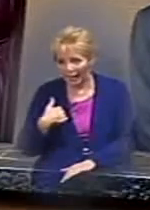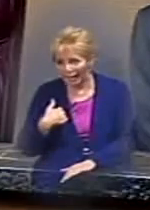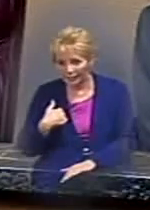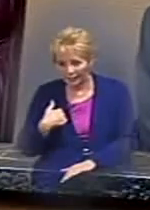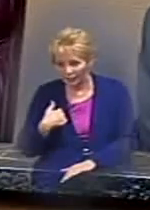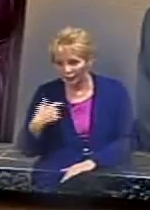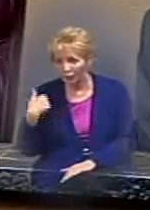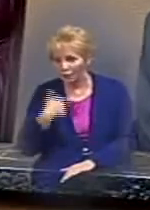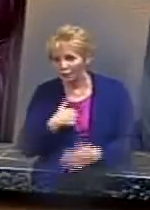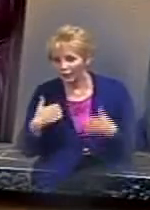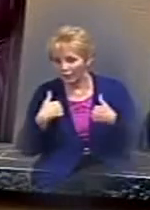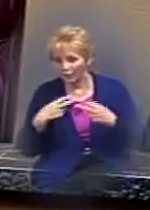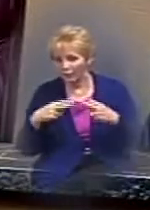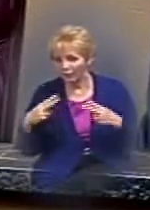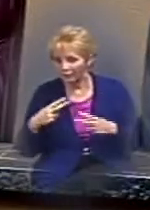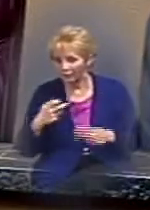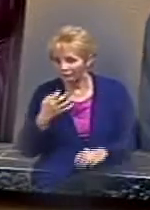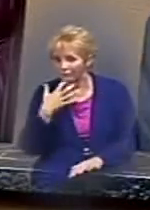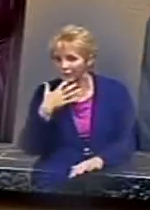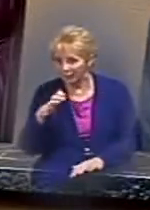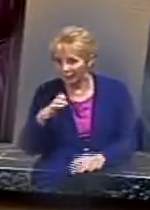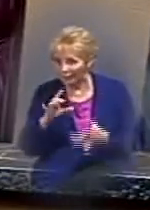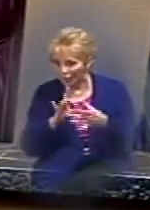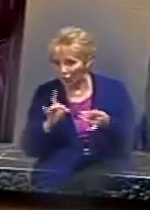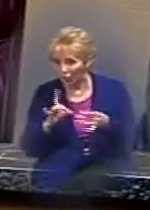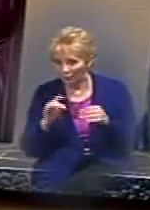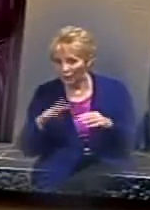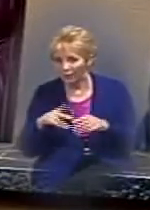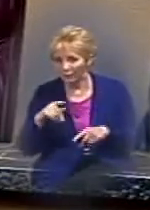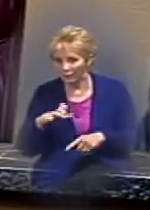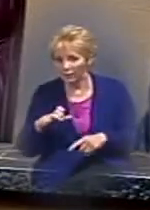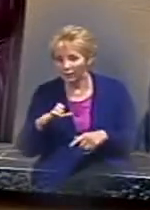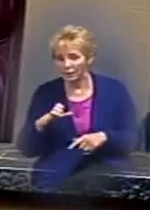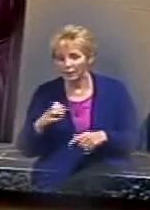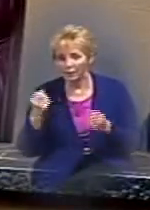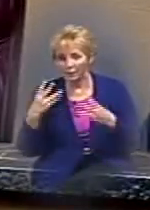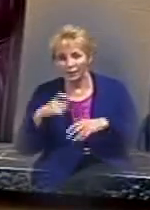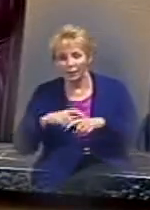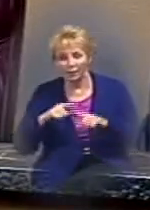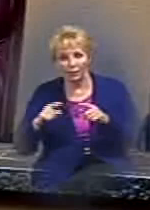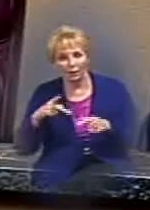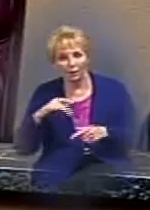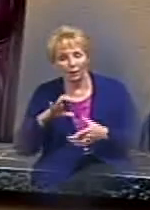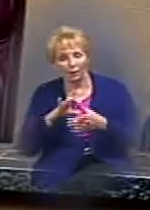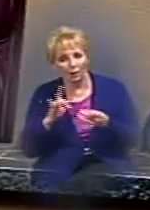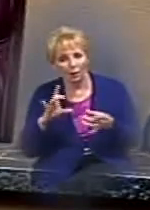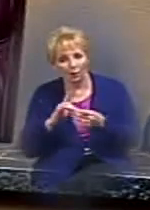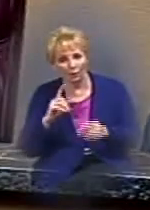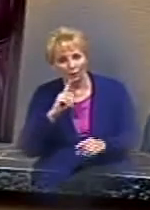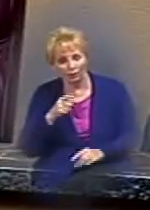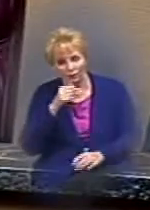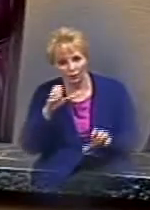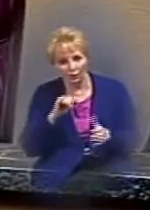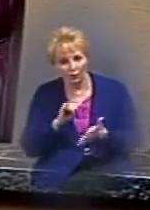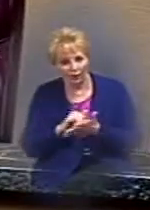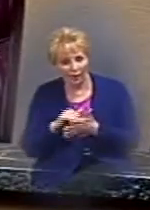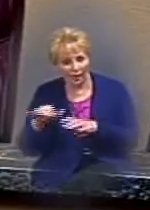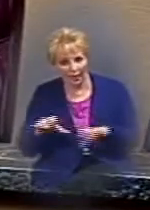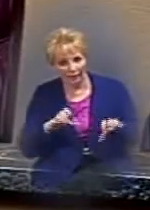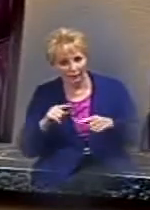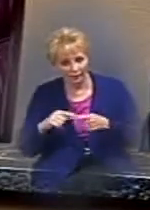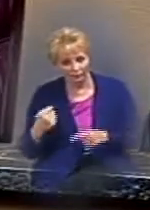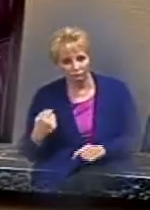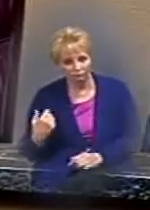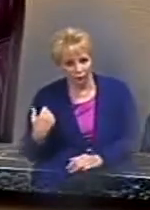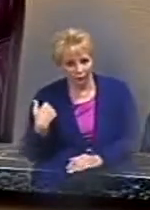we've had some very heated comments at public hearings many times, but the public comment period hasn't really been that active until quite